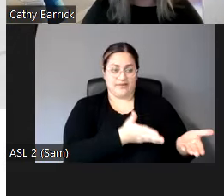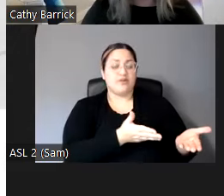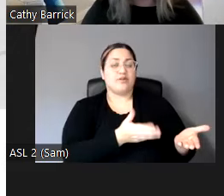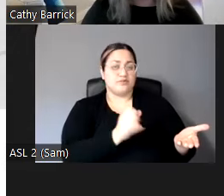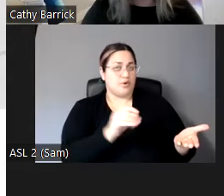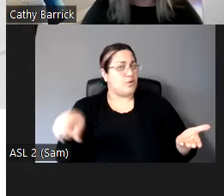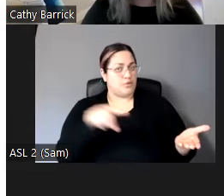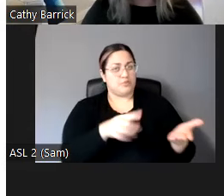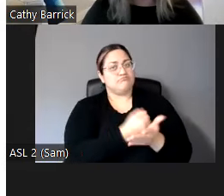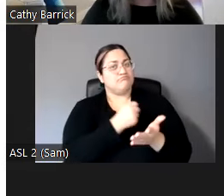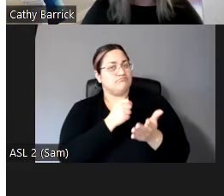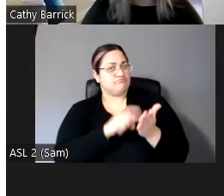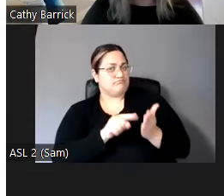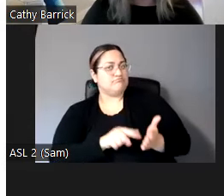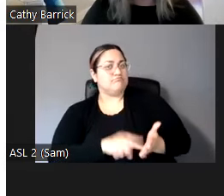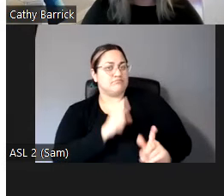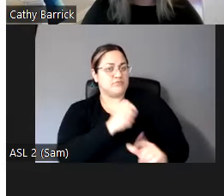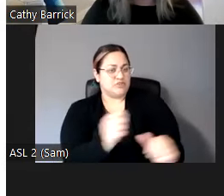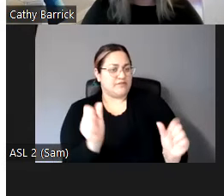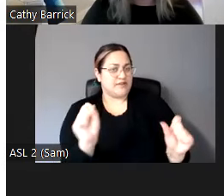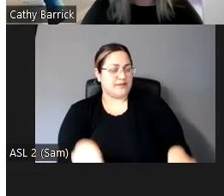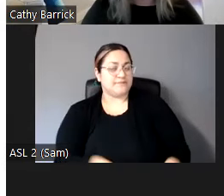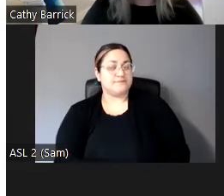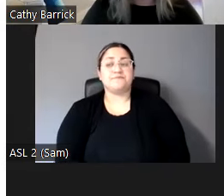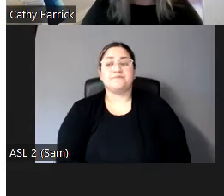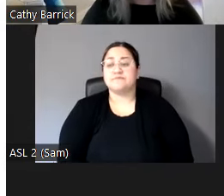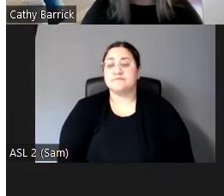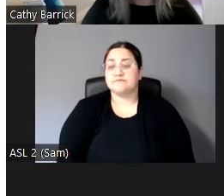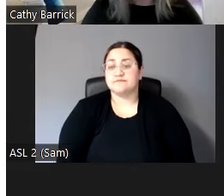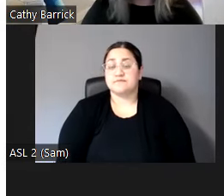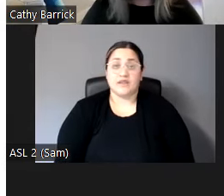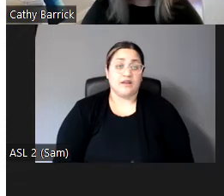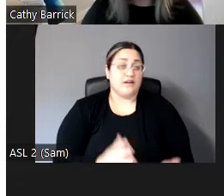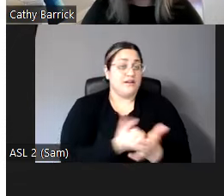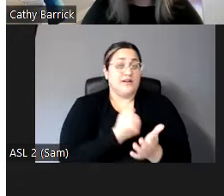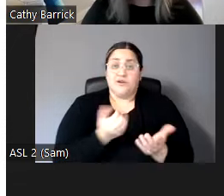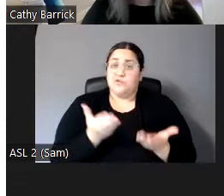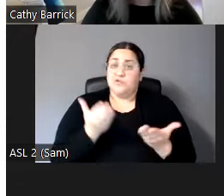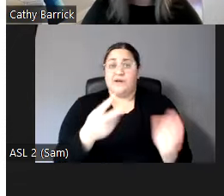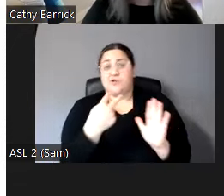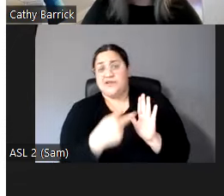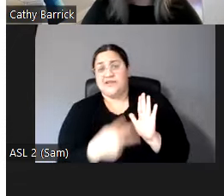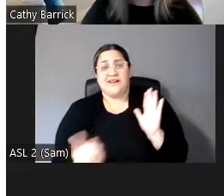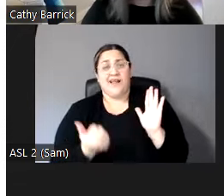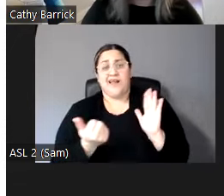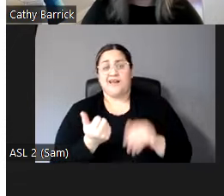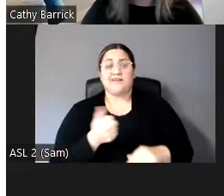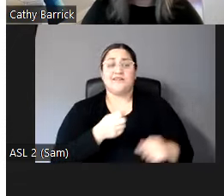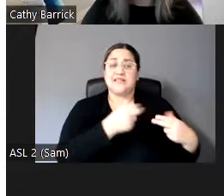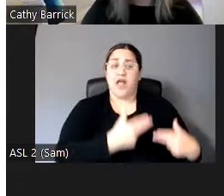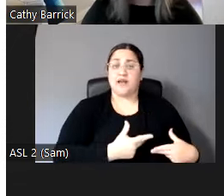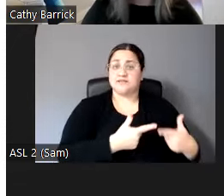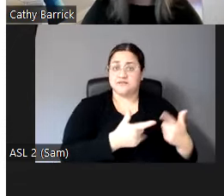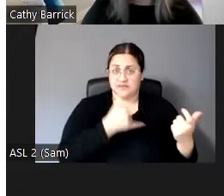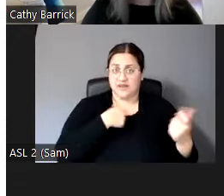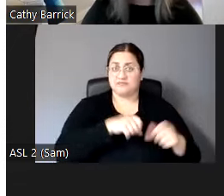them through a few times, because I'm sure that you'll miss lots of that information when you read it over the first time. And reach out to either one of